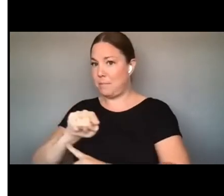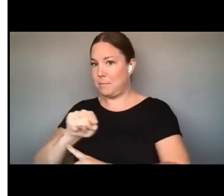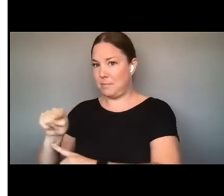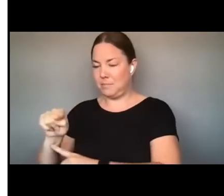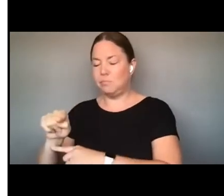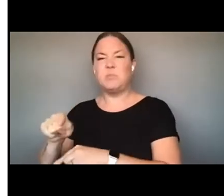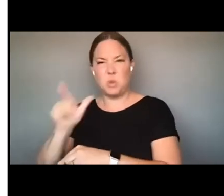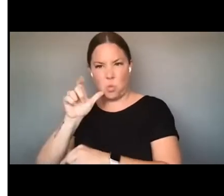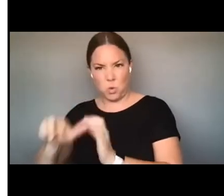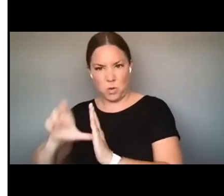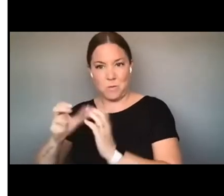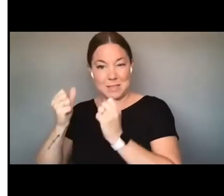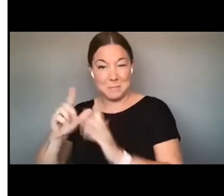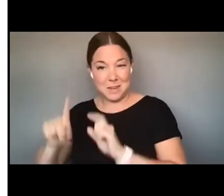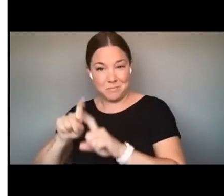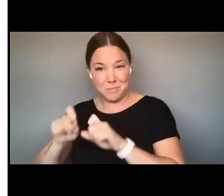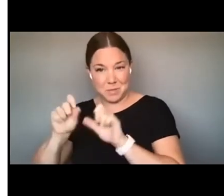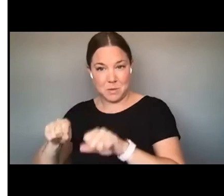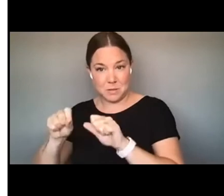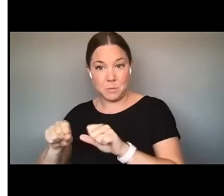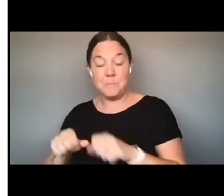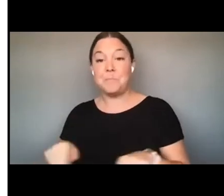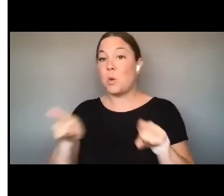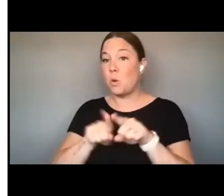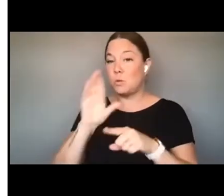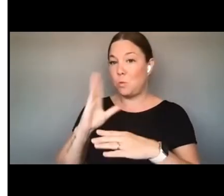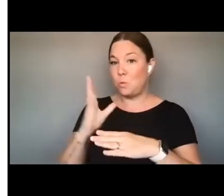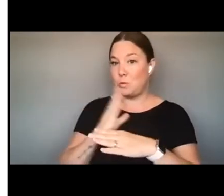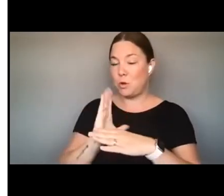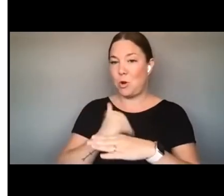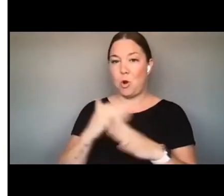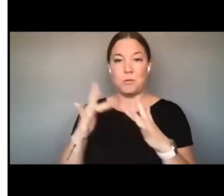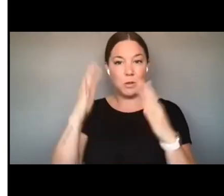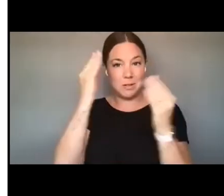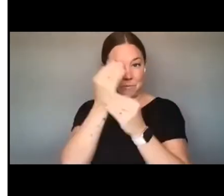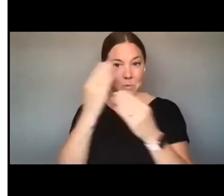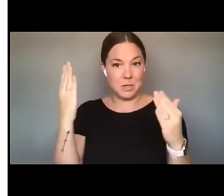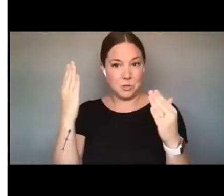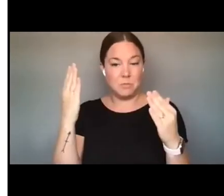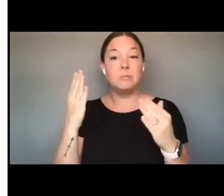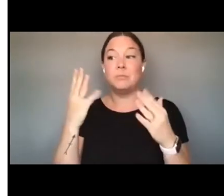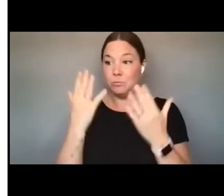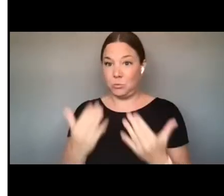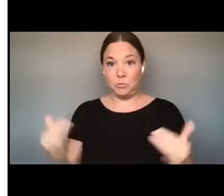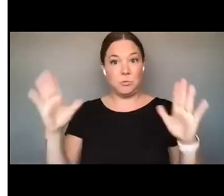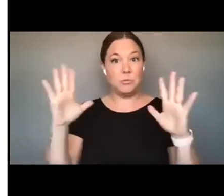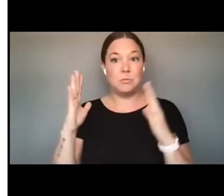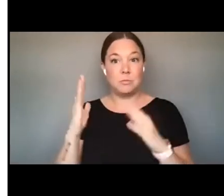possible. We will also share our contact information at the end of today's presentation.